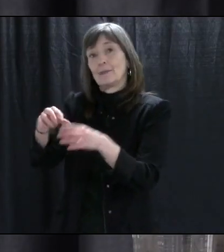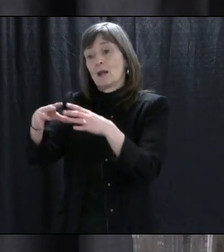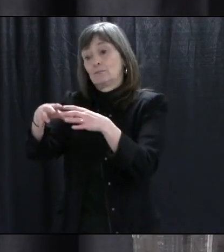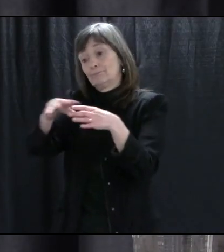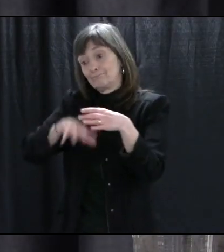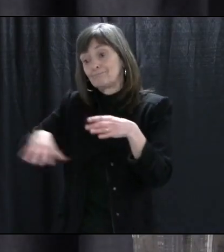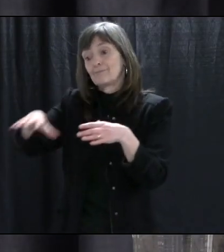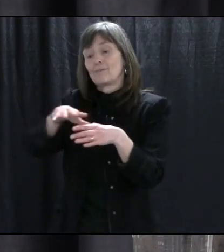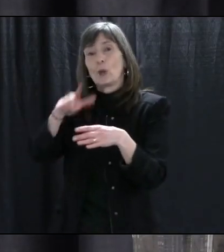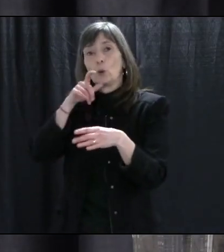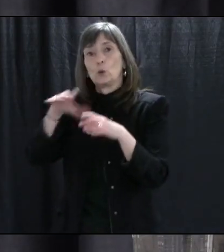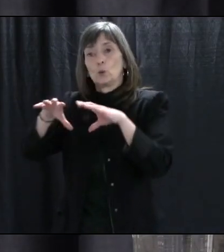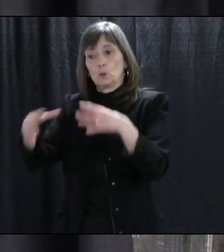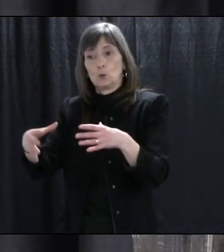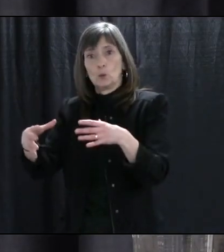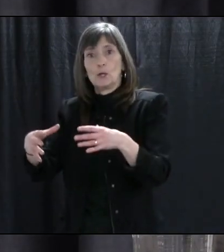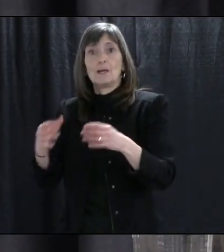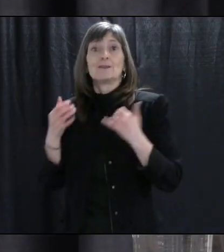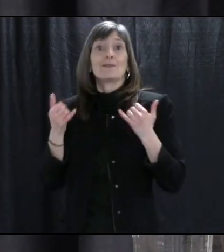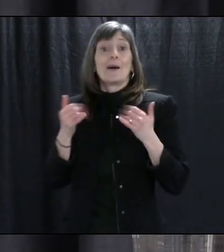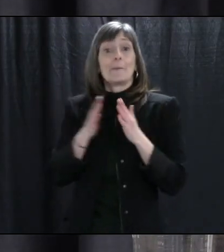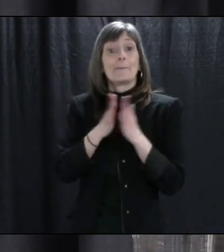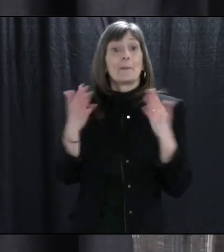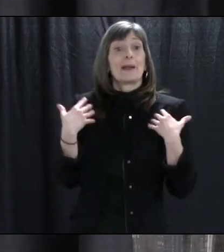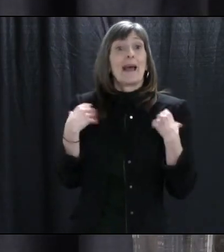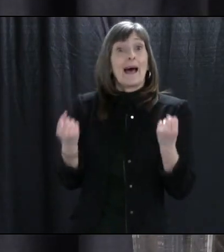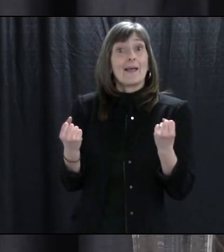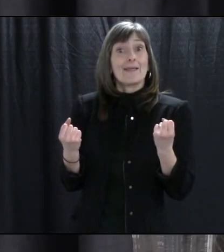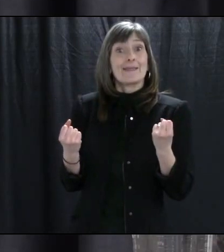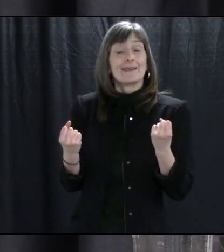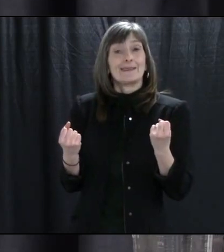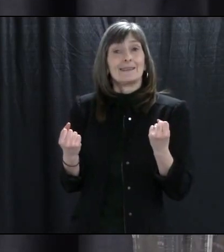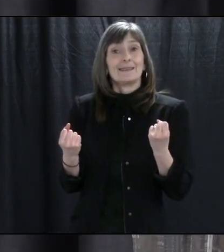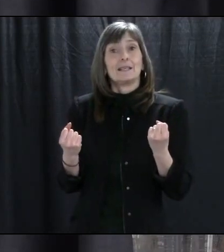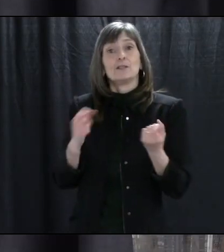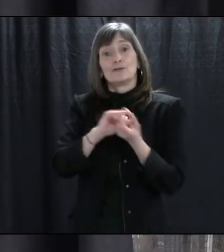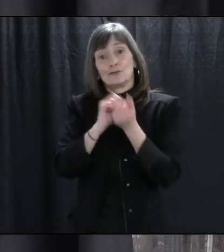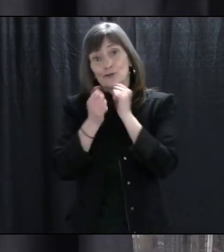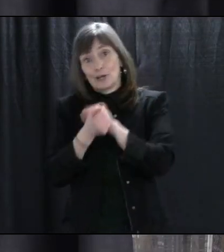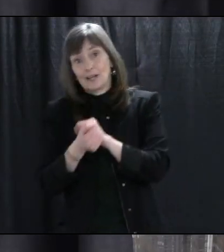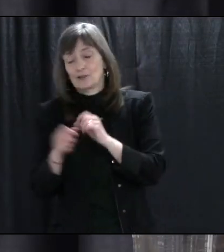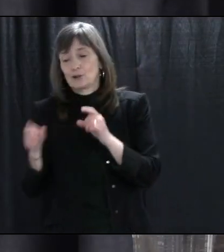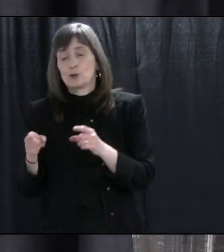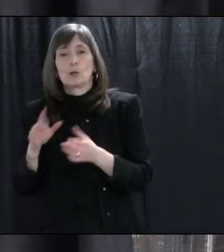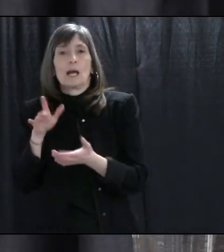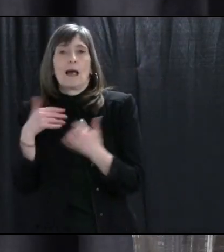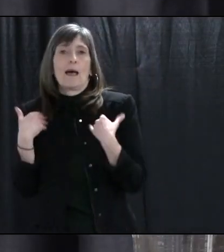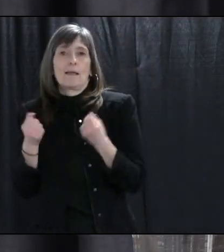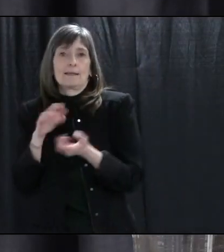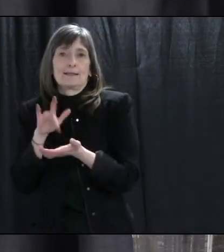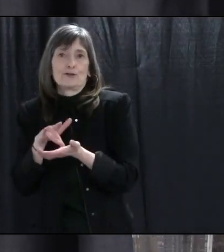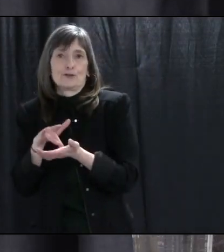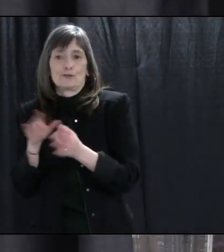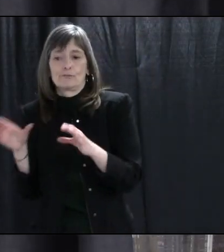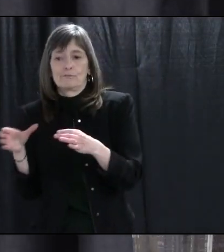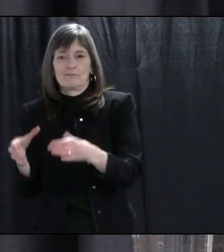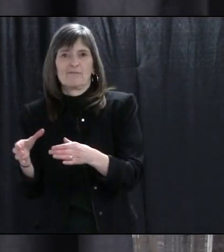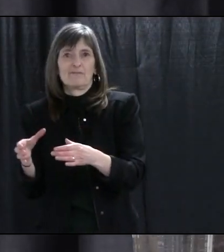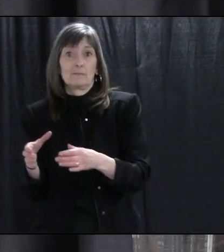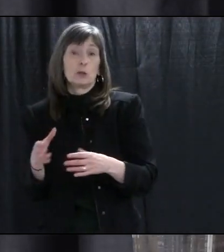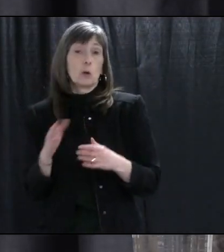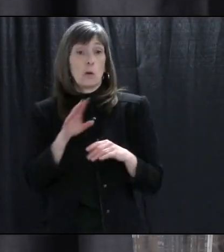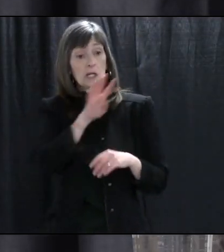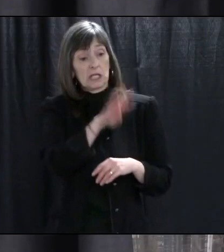translate the data in public health, which is done on postcodes, into those areas. So we can do that fairly easy for a